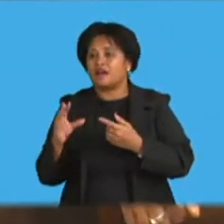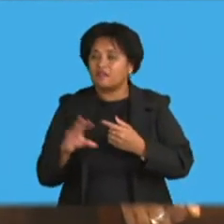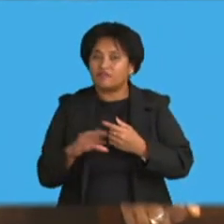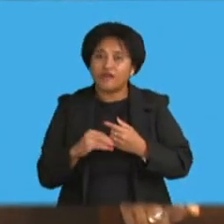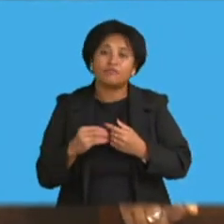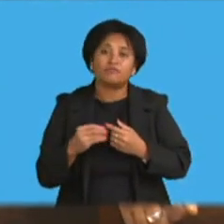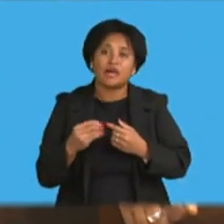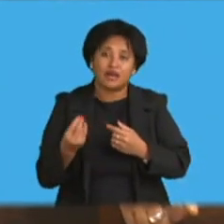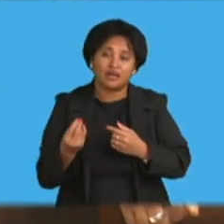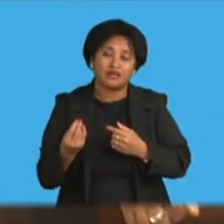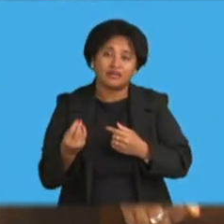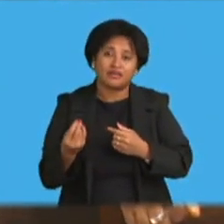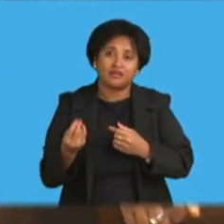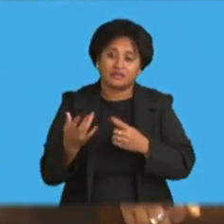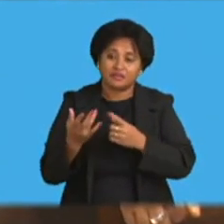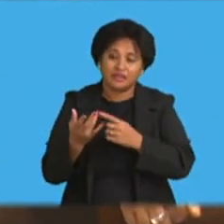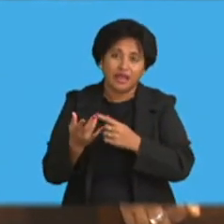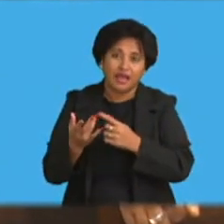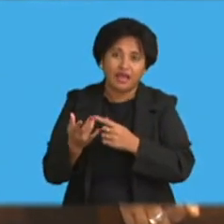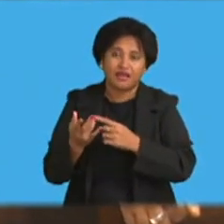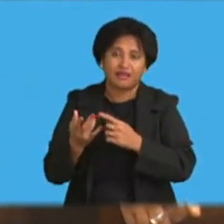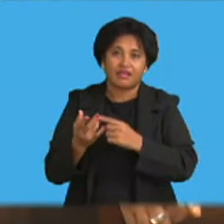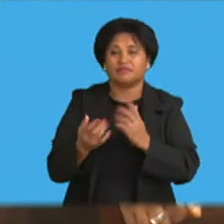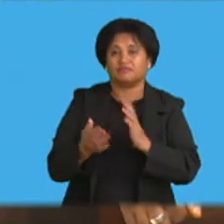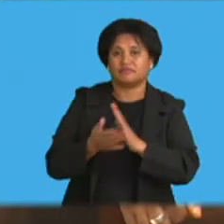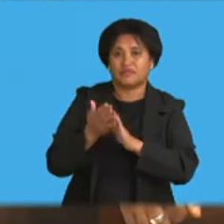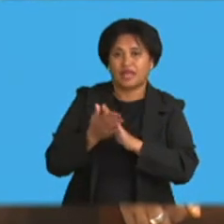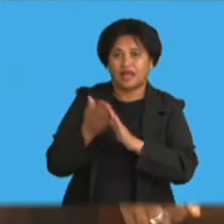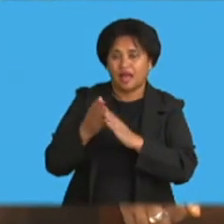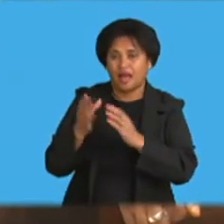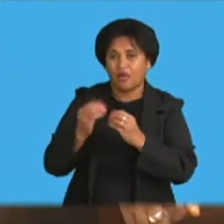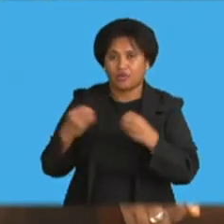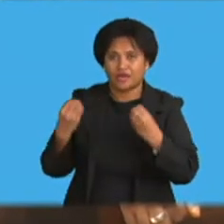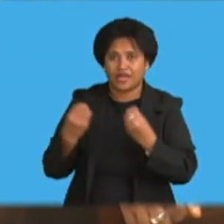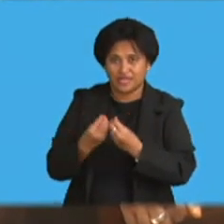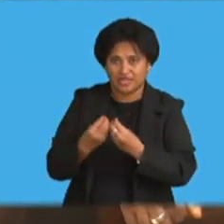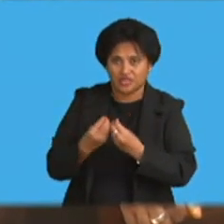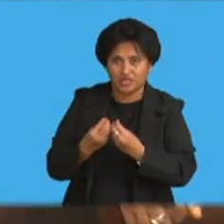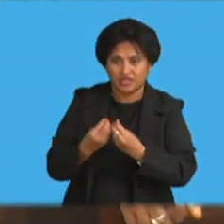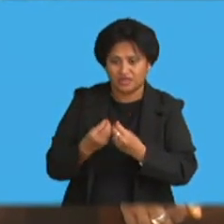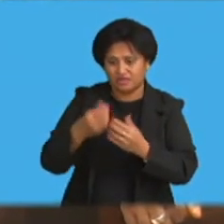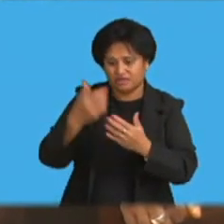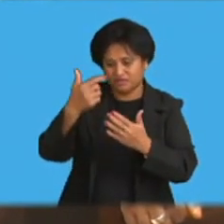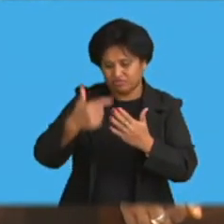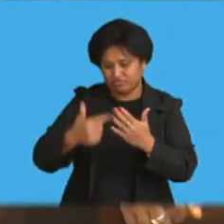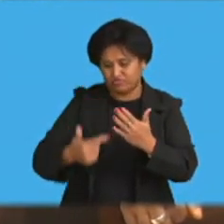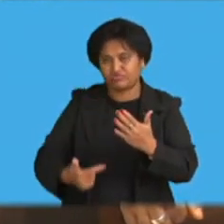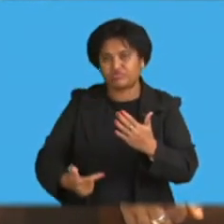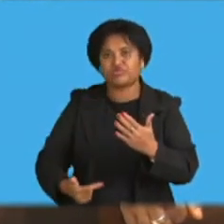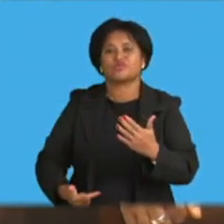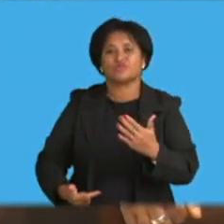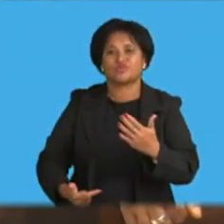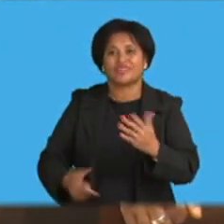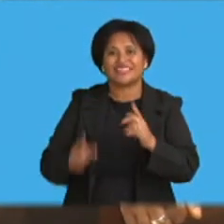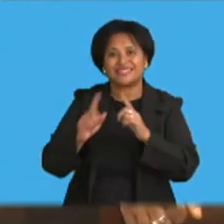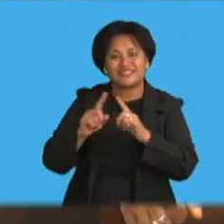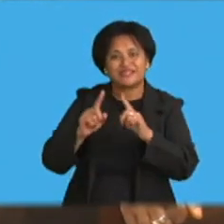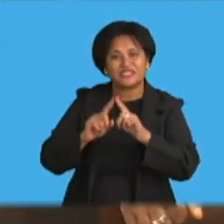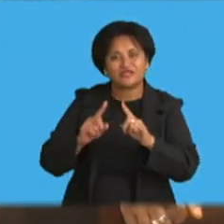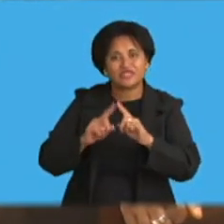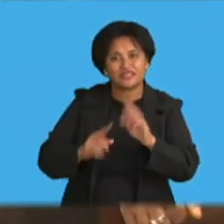Development Programme, His Excellency President Jake Kikwete, the former President of Tanzania and member of the International Commission on Financing